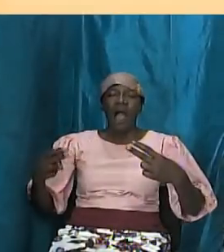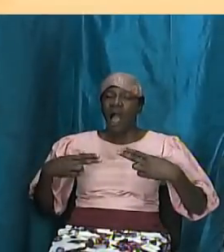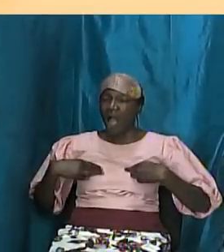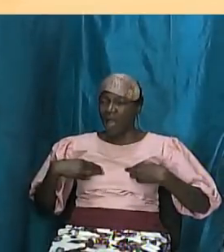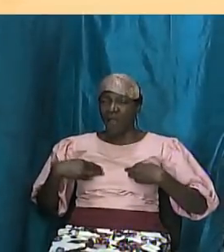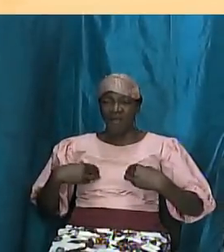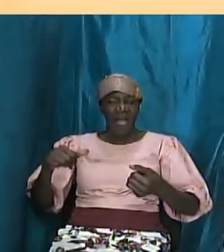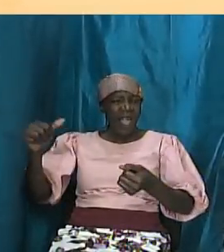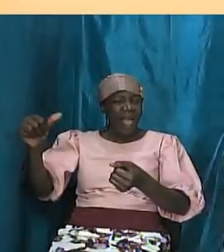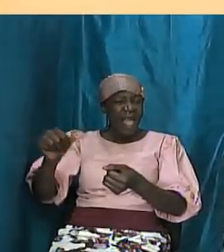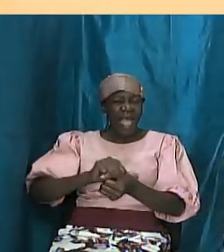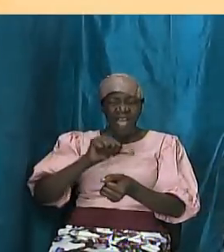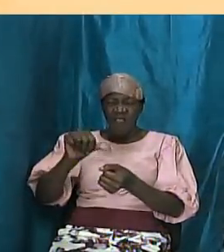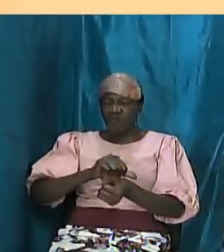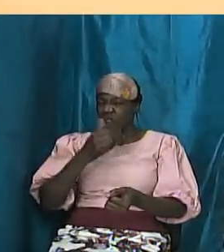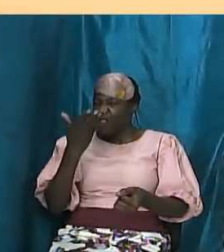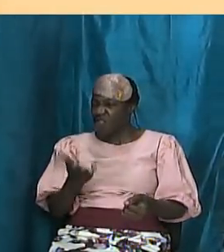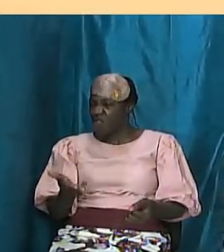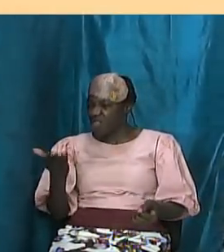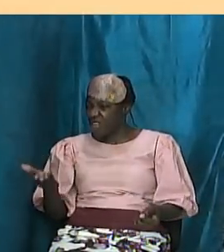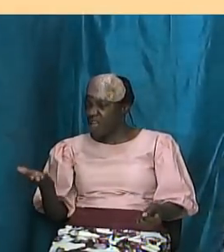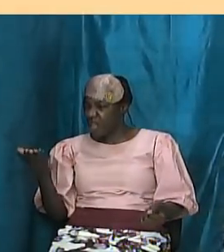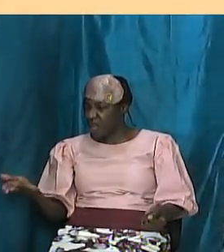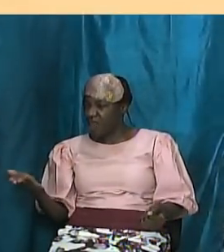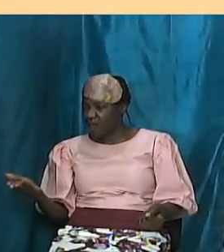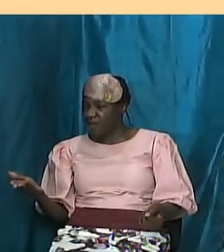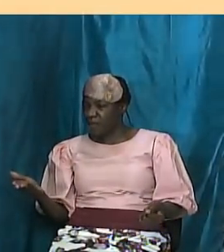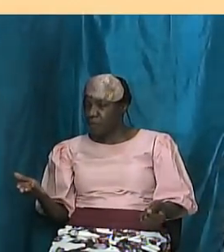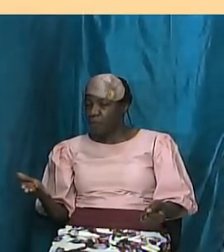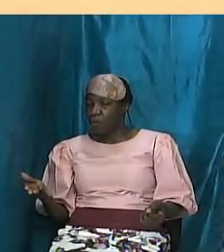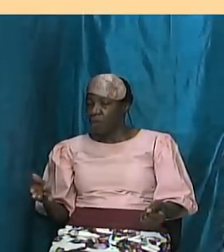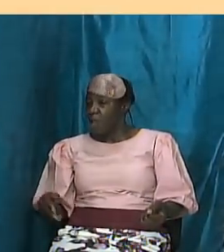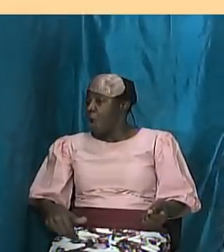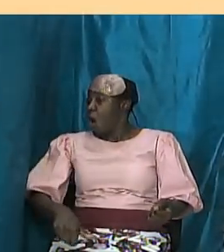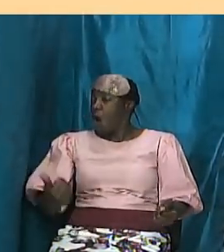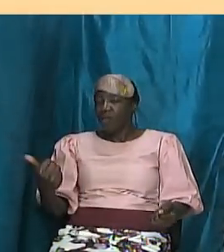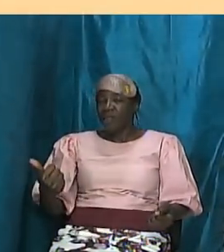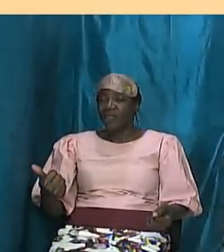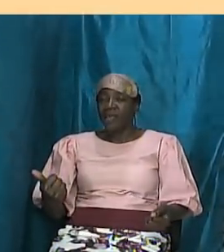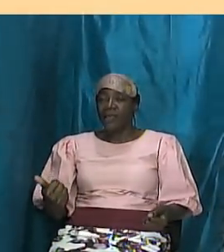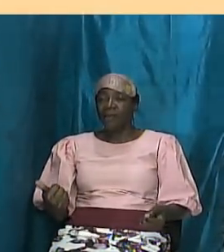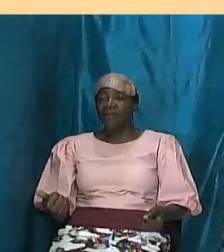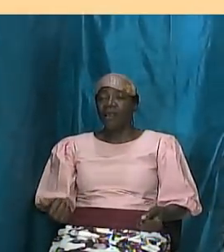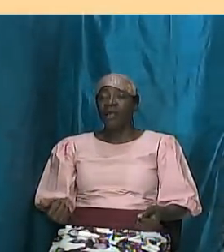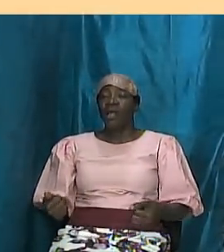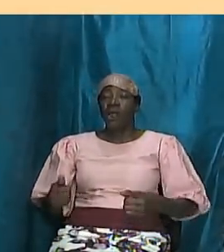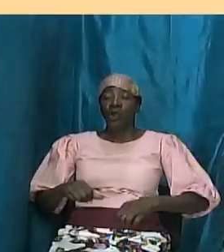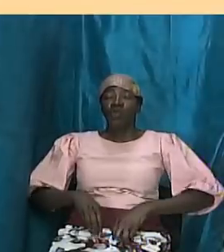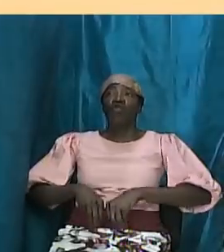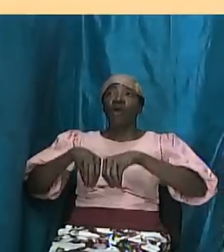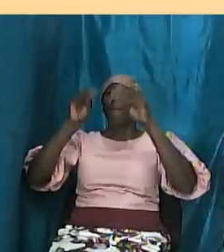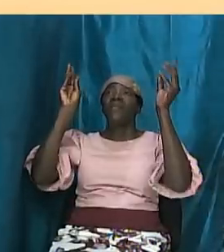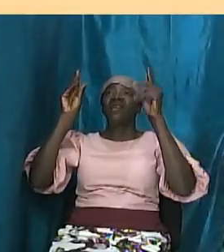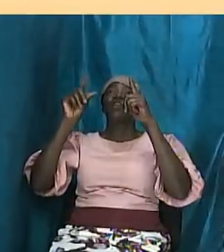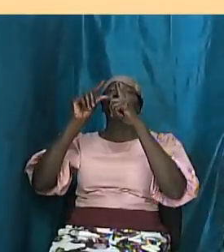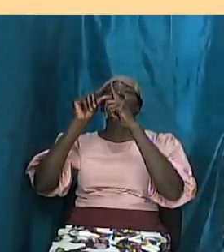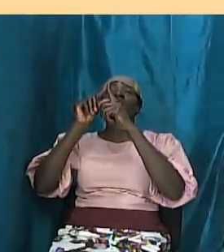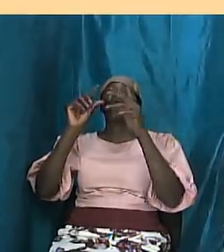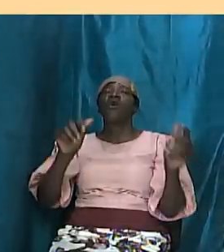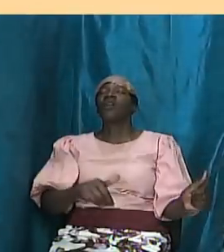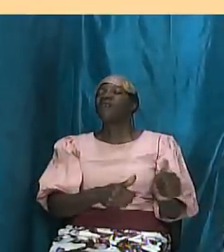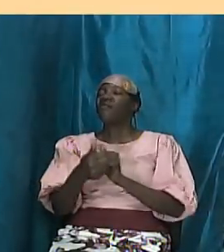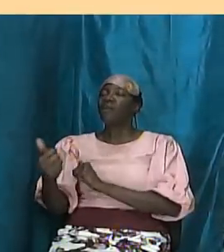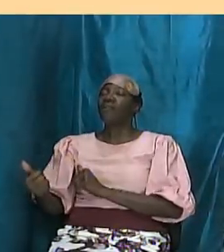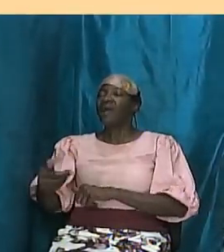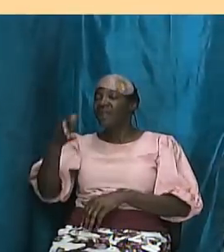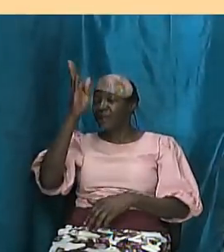and everything else be subordinate to the Word of Almighty God. Every scientific